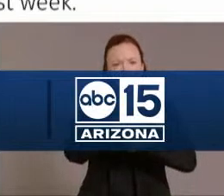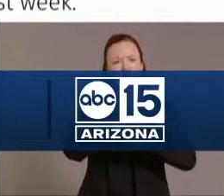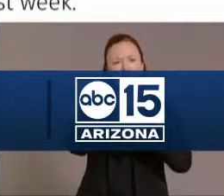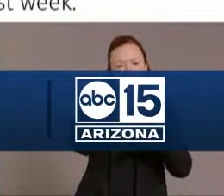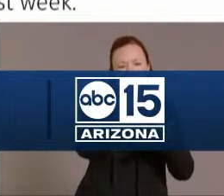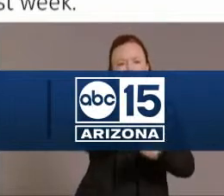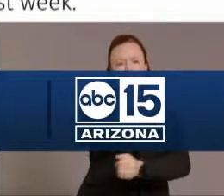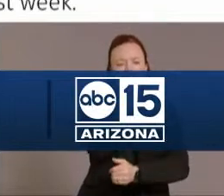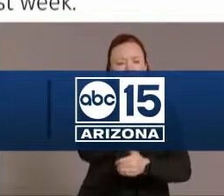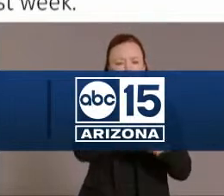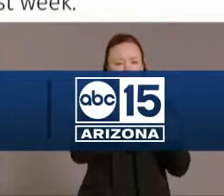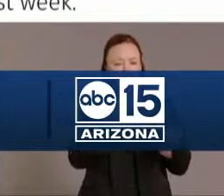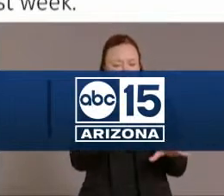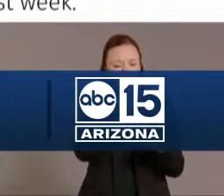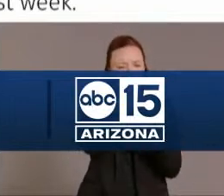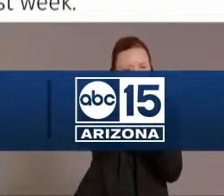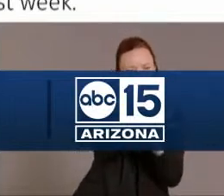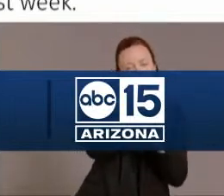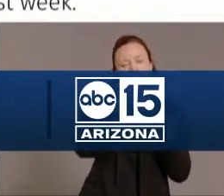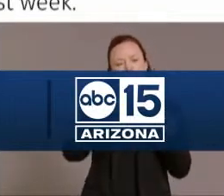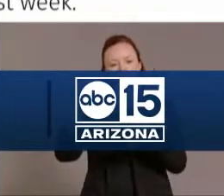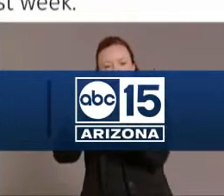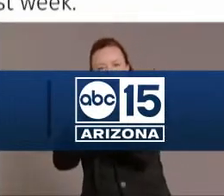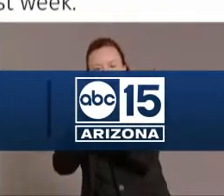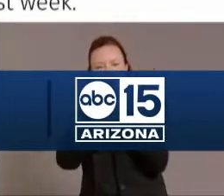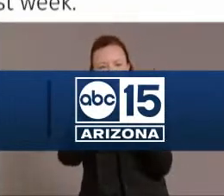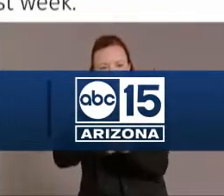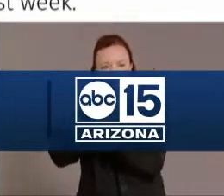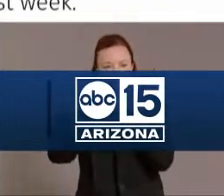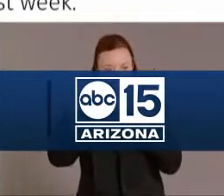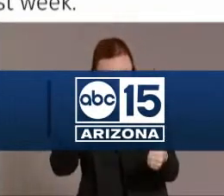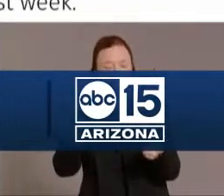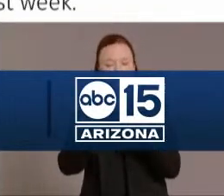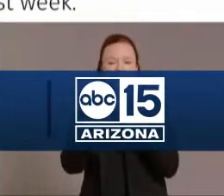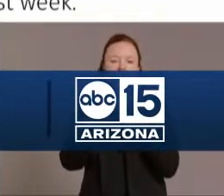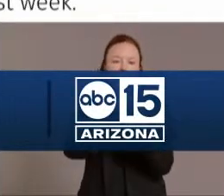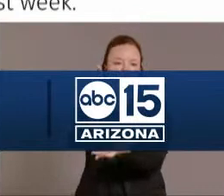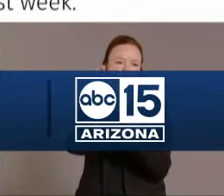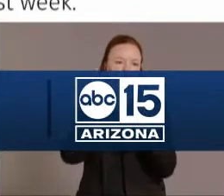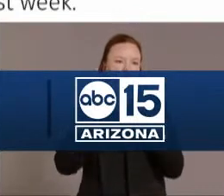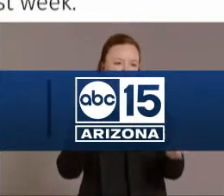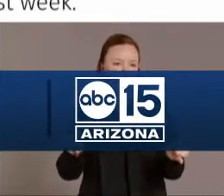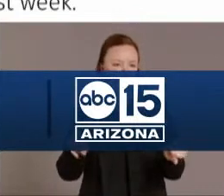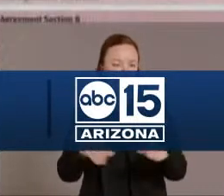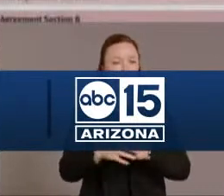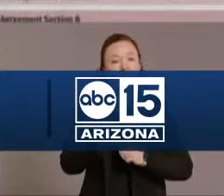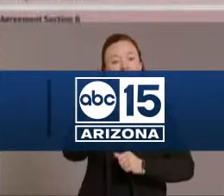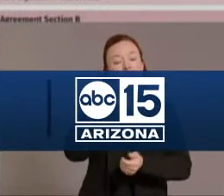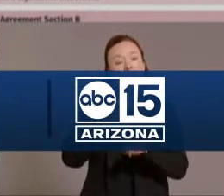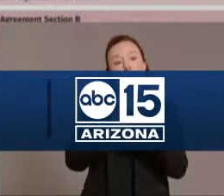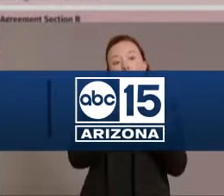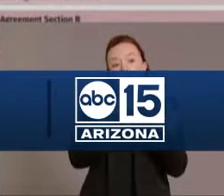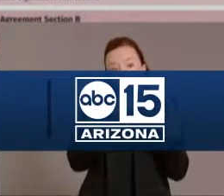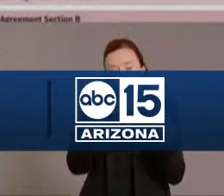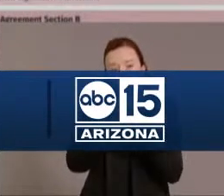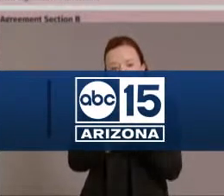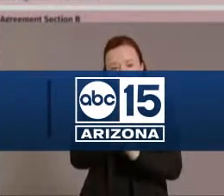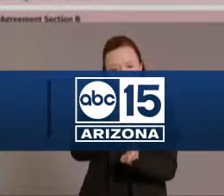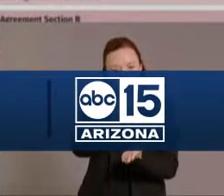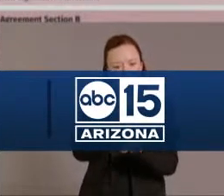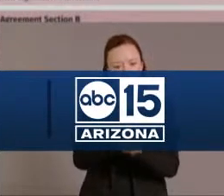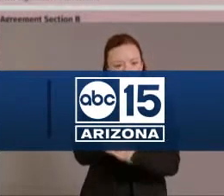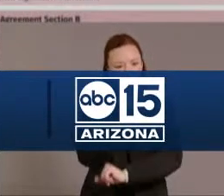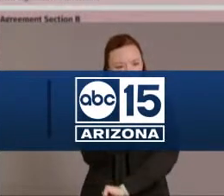vaccine providers. And so if a provider wants to become a